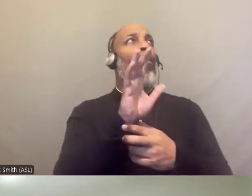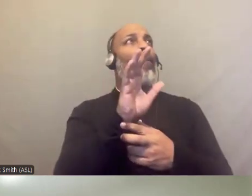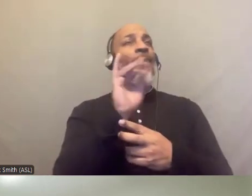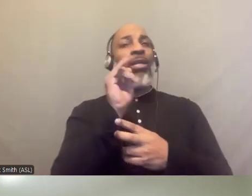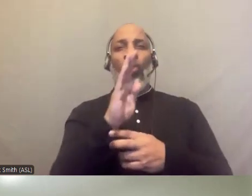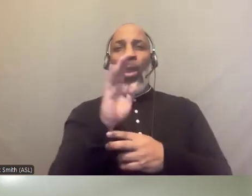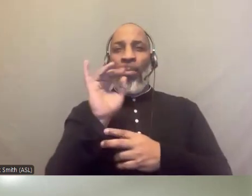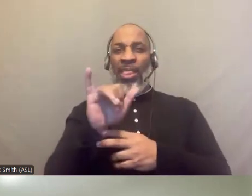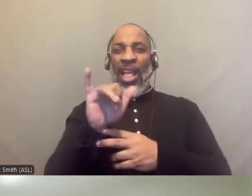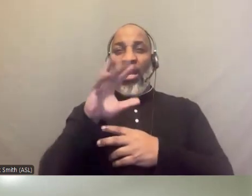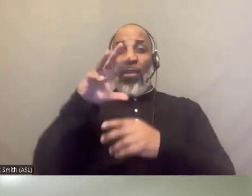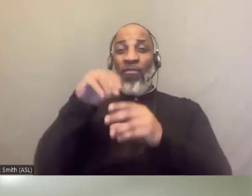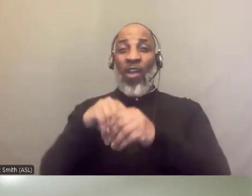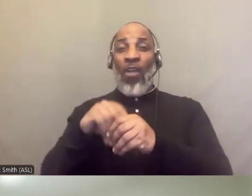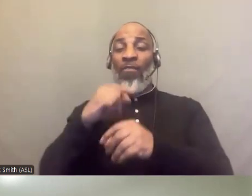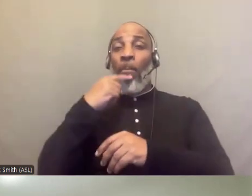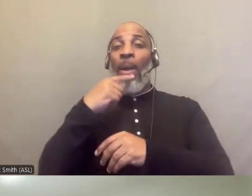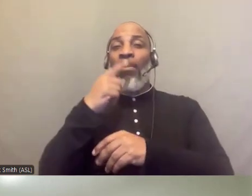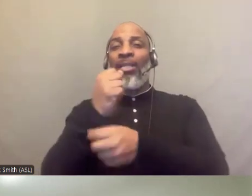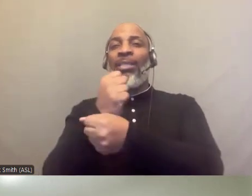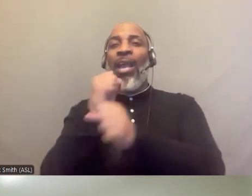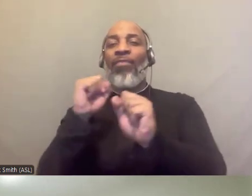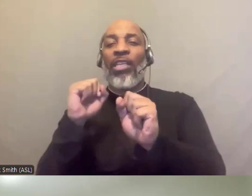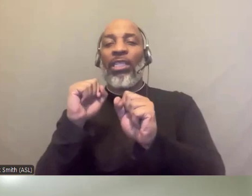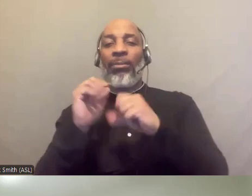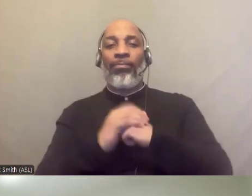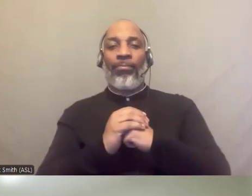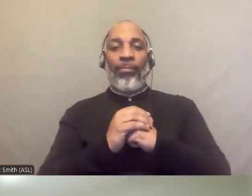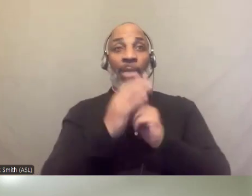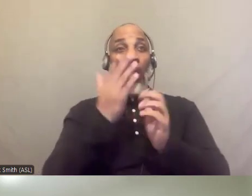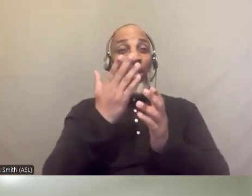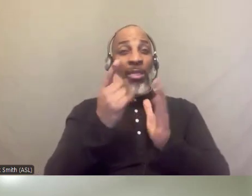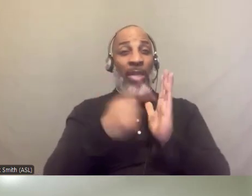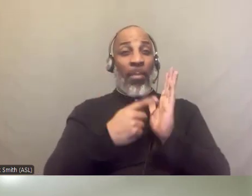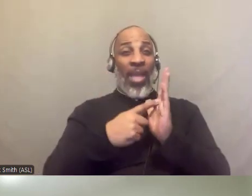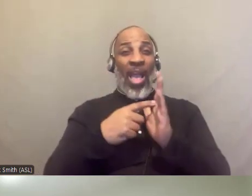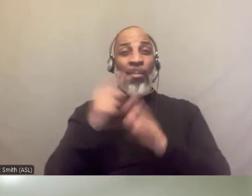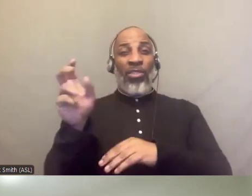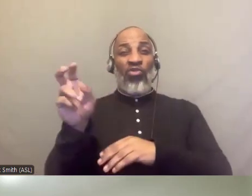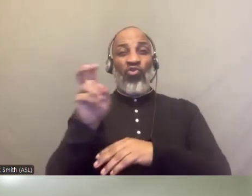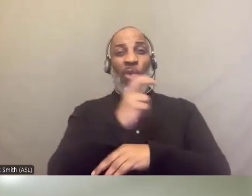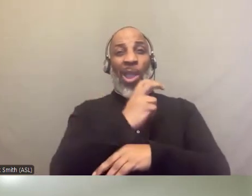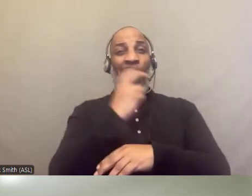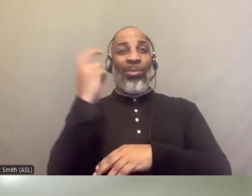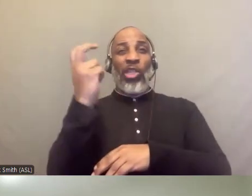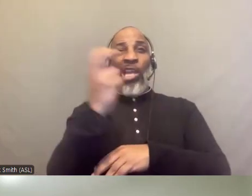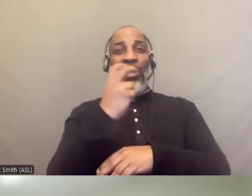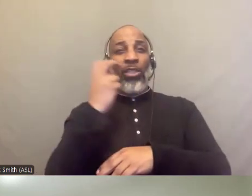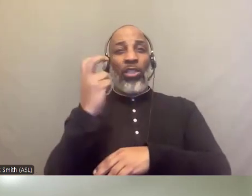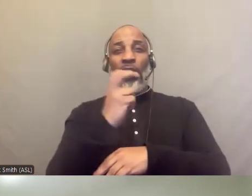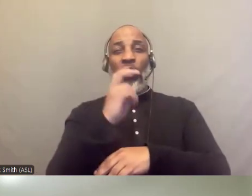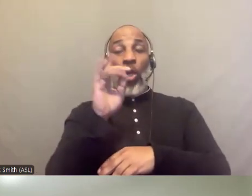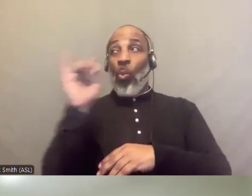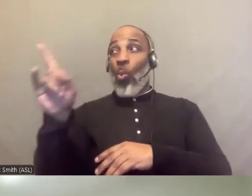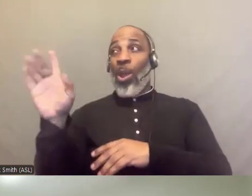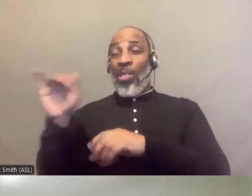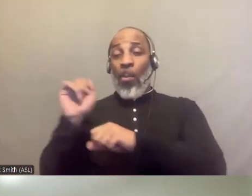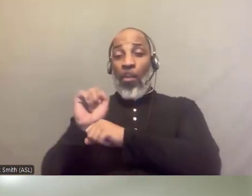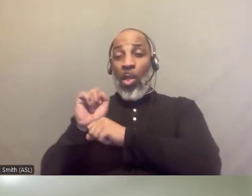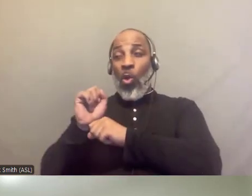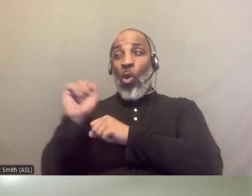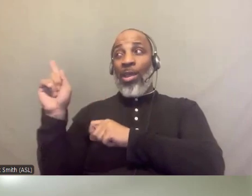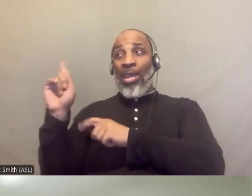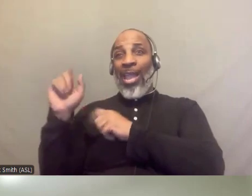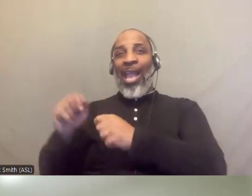jobs that involve public safety, sometimes transportation, where an employer can require